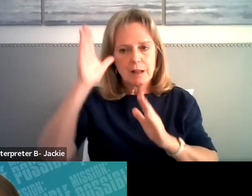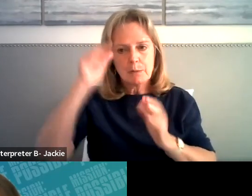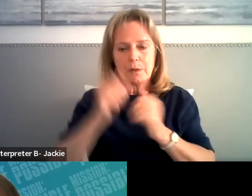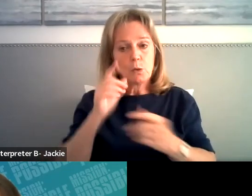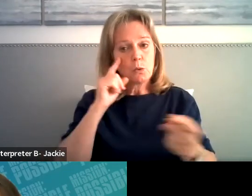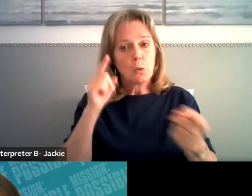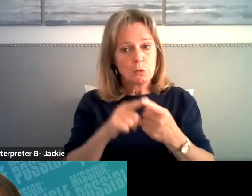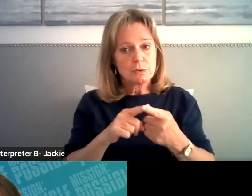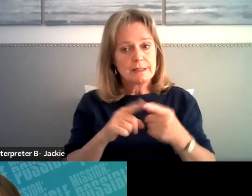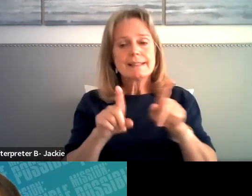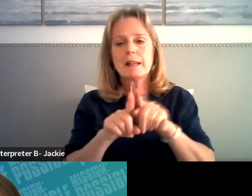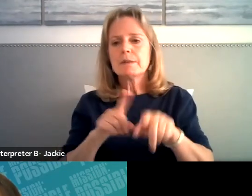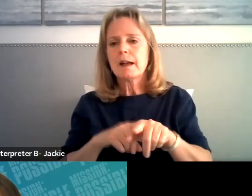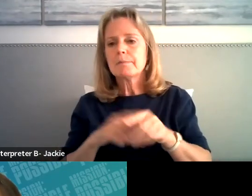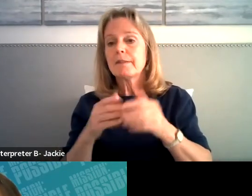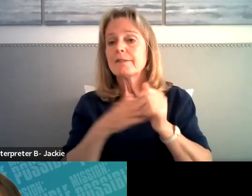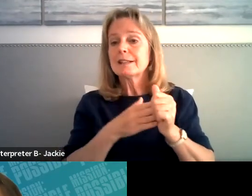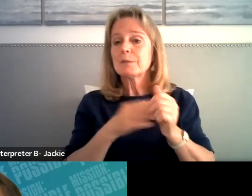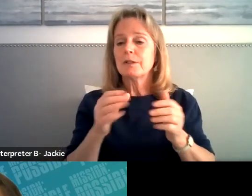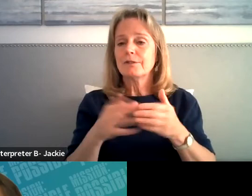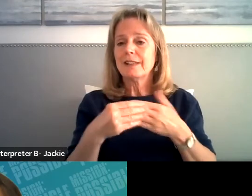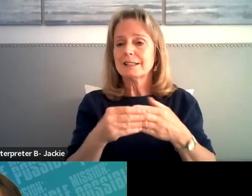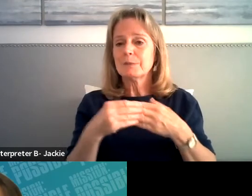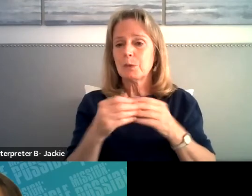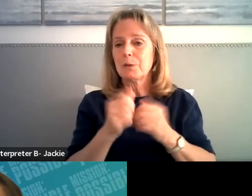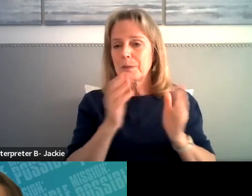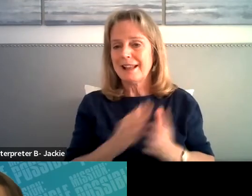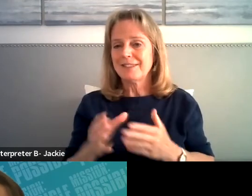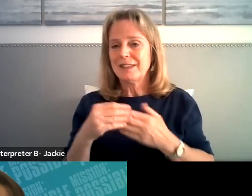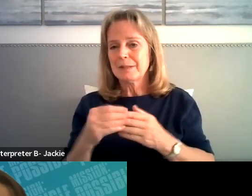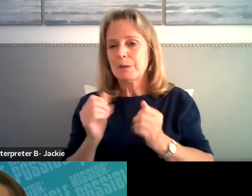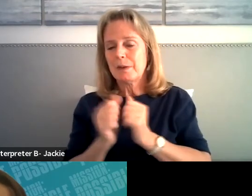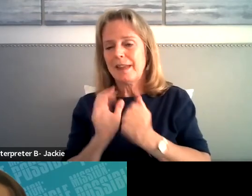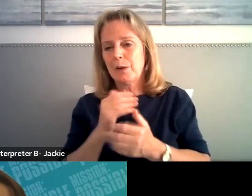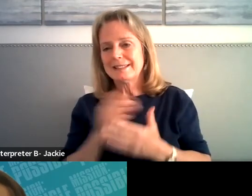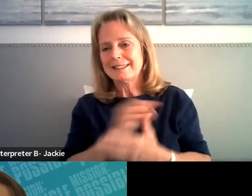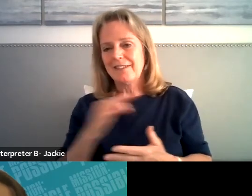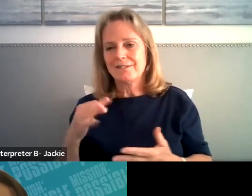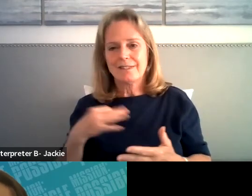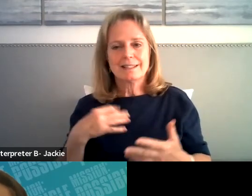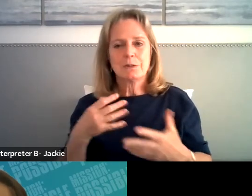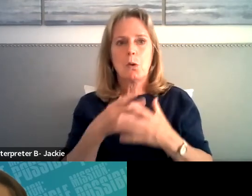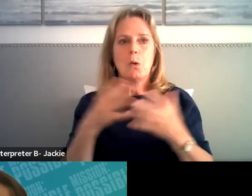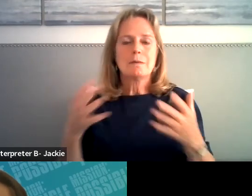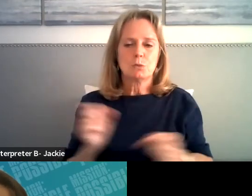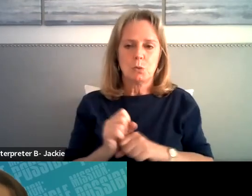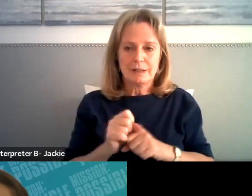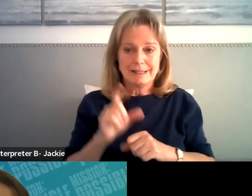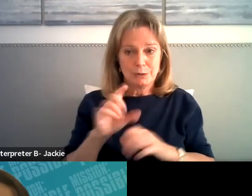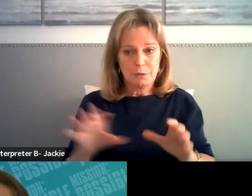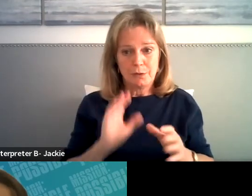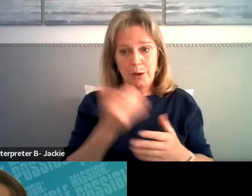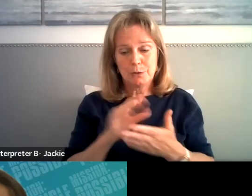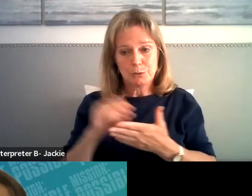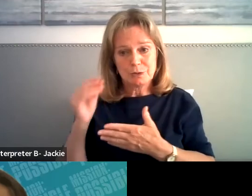at the same time, be flexible with your plans and be flexible with our staff. there's just so much work to be done for our